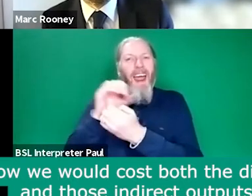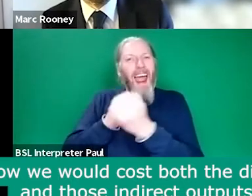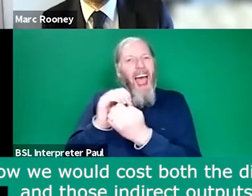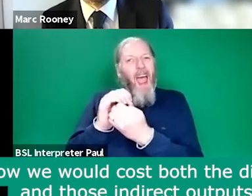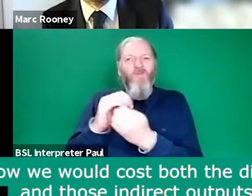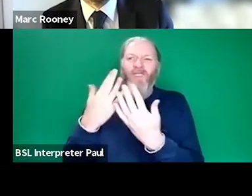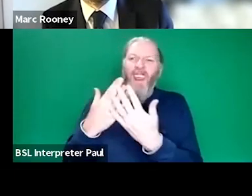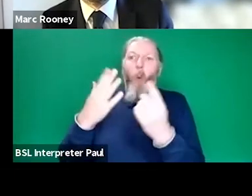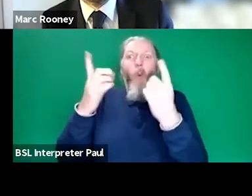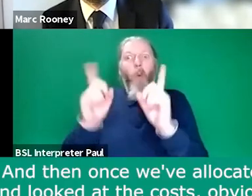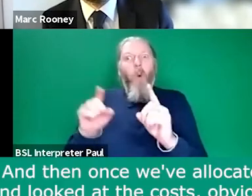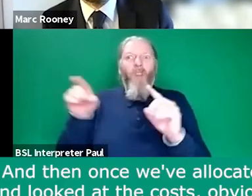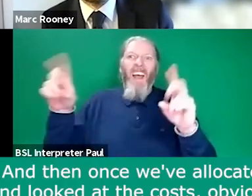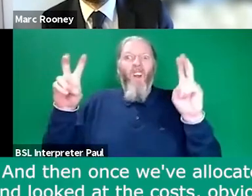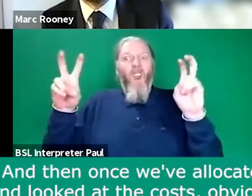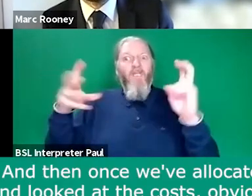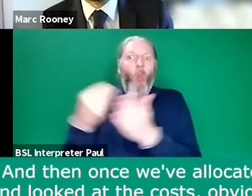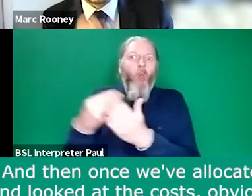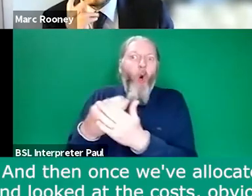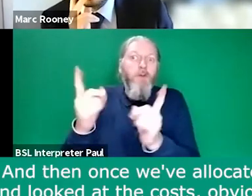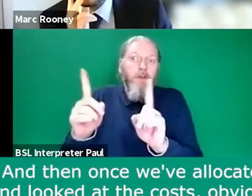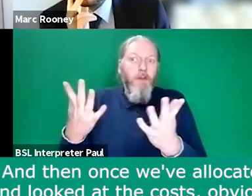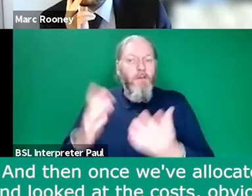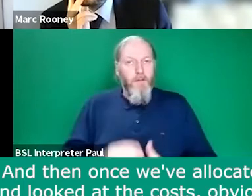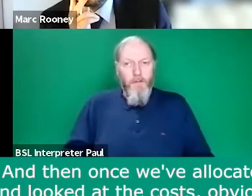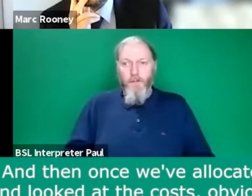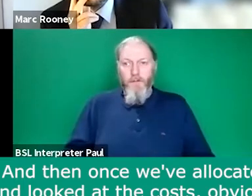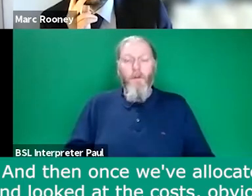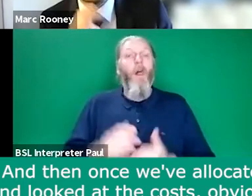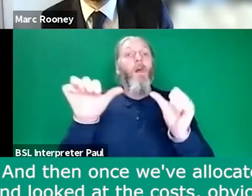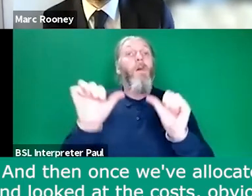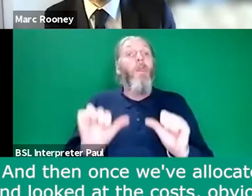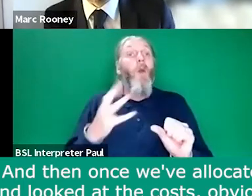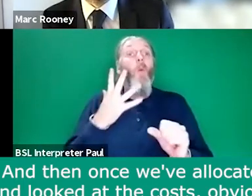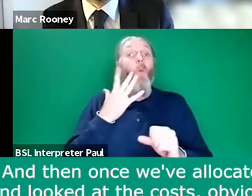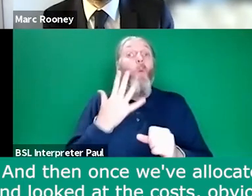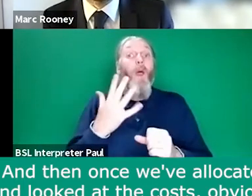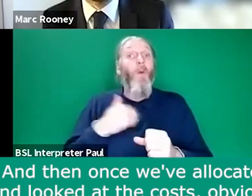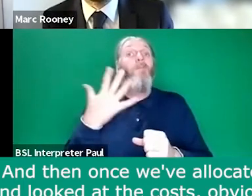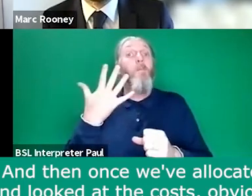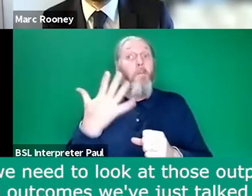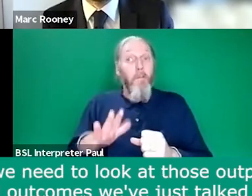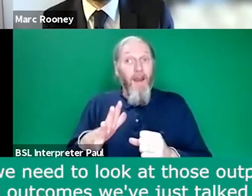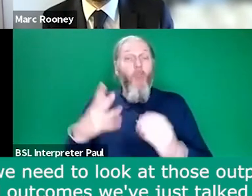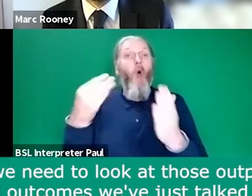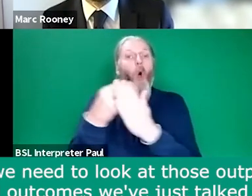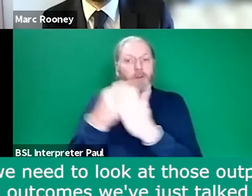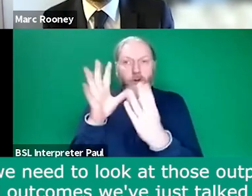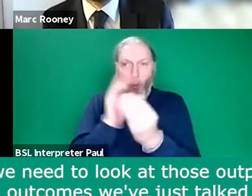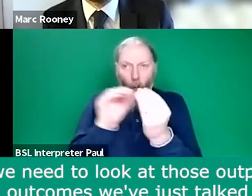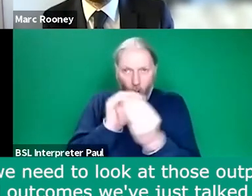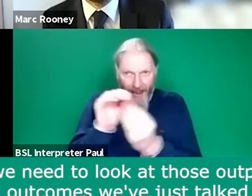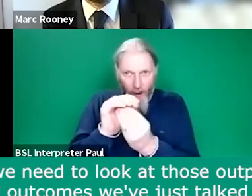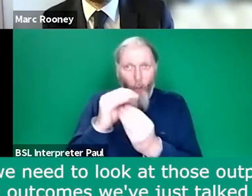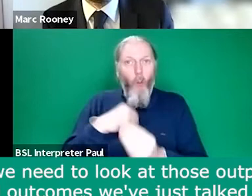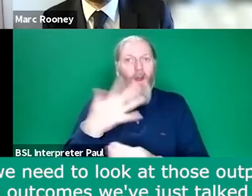those indirect outputs. And then once we've allocated, looked at the costs, obviously we need to look at those